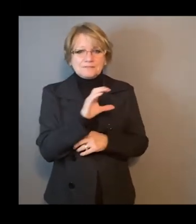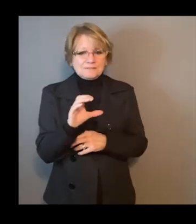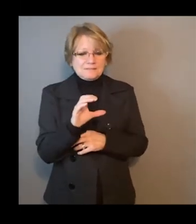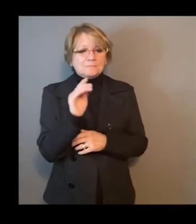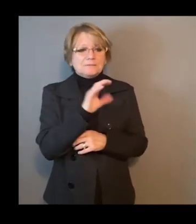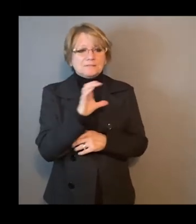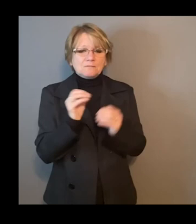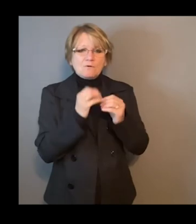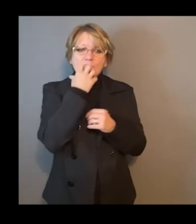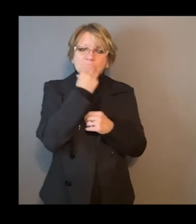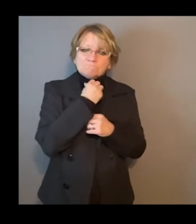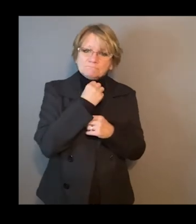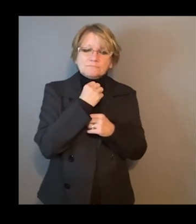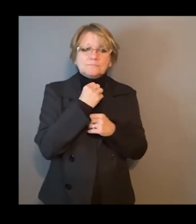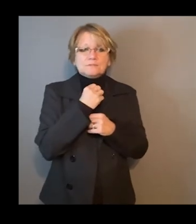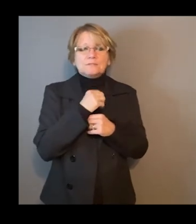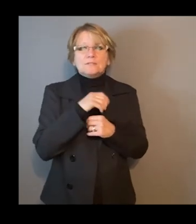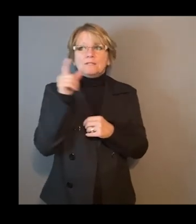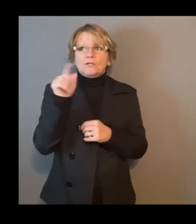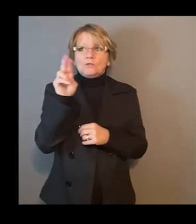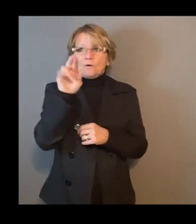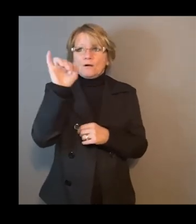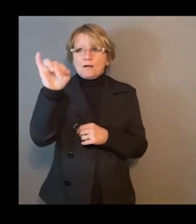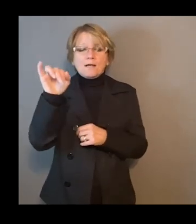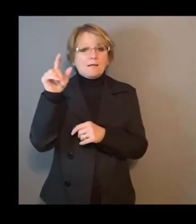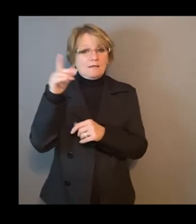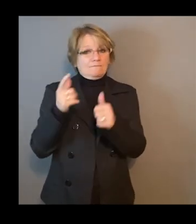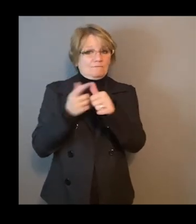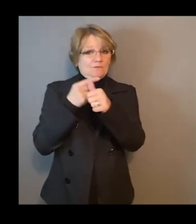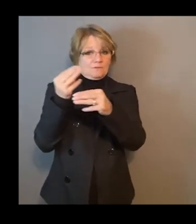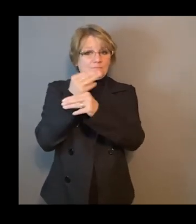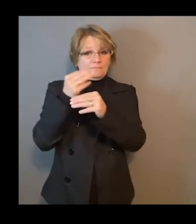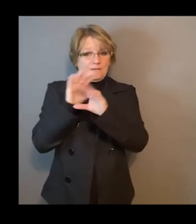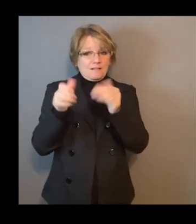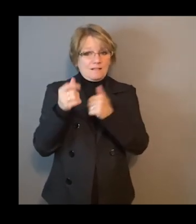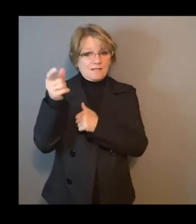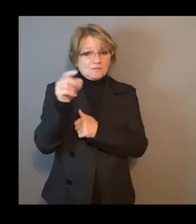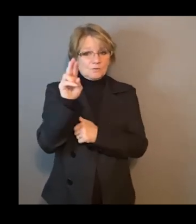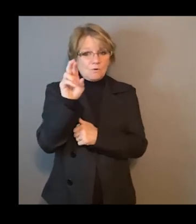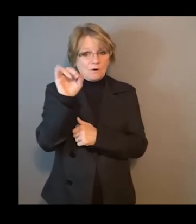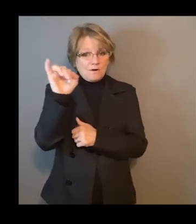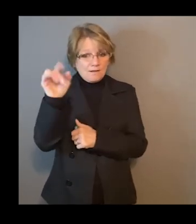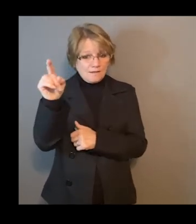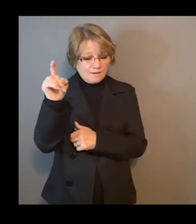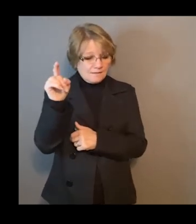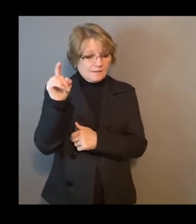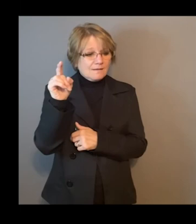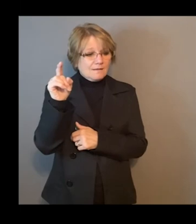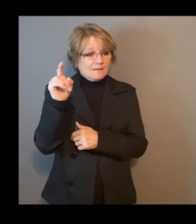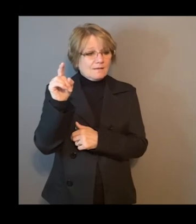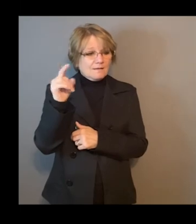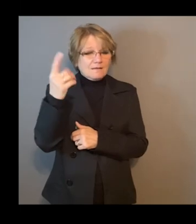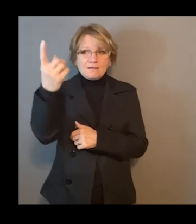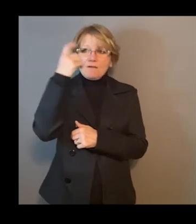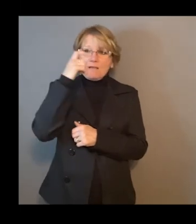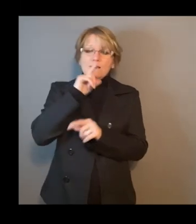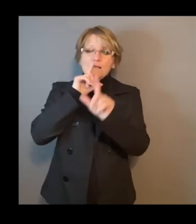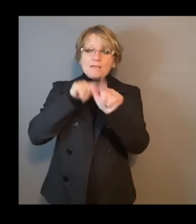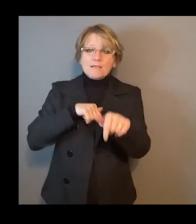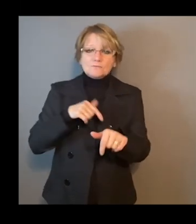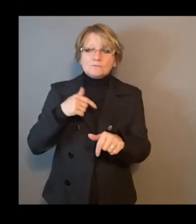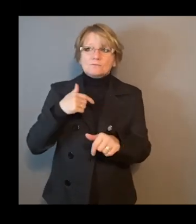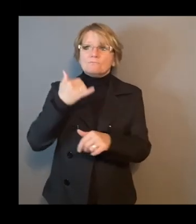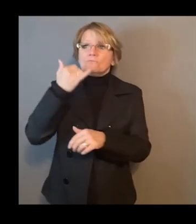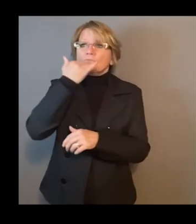at BCC. Like when I was at URI, I was in a math class, my first math class I ever took at URI. And I answered the question and I